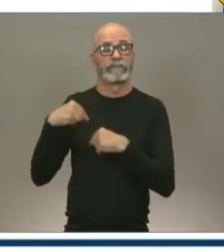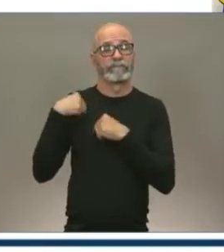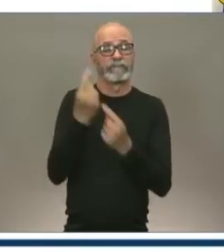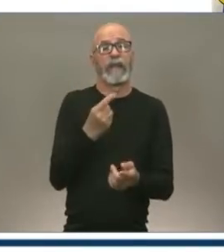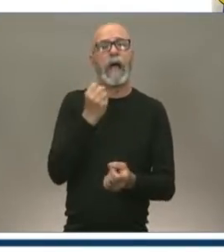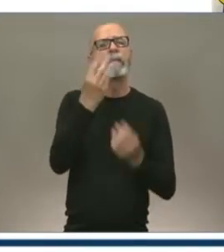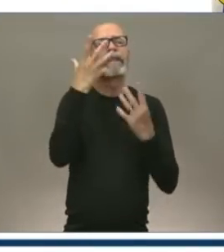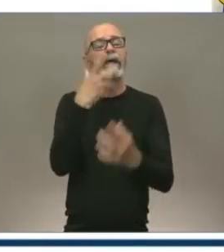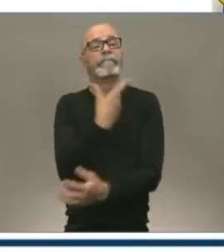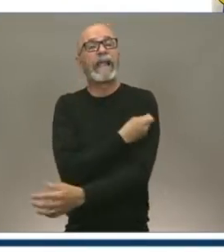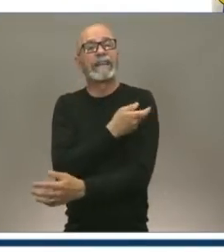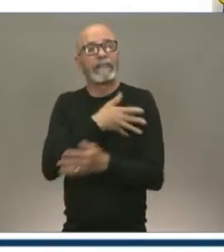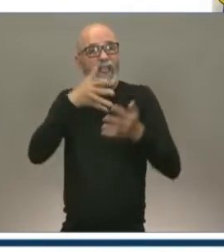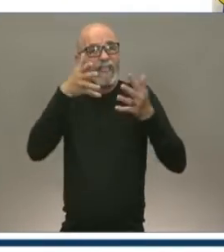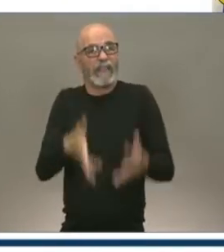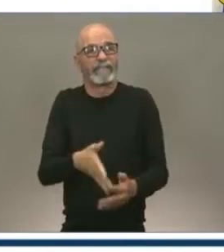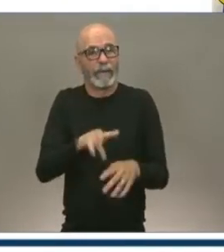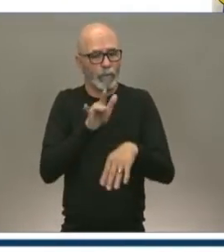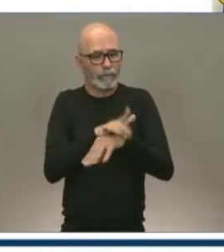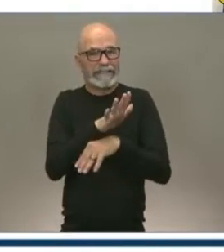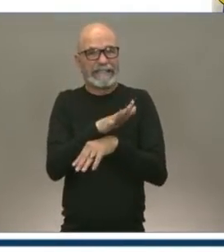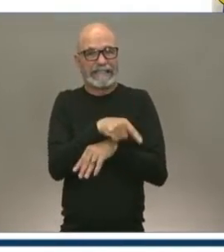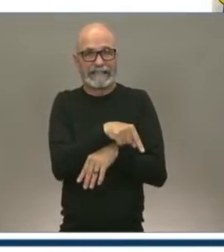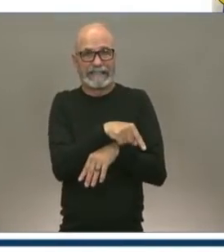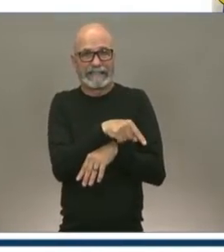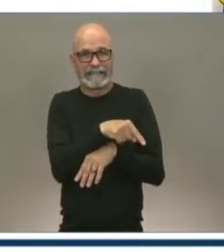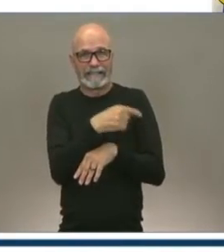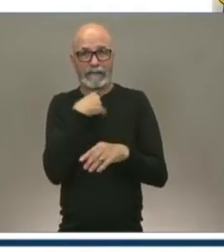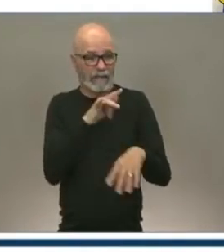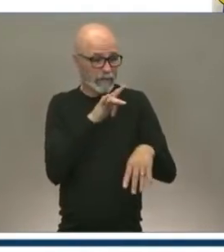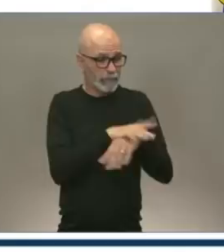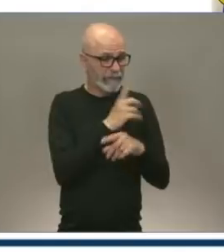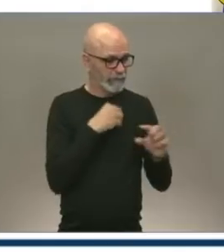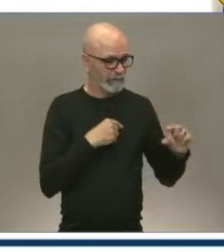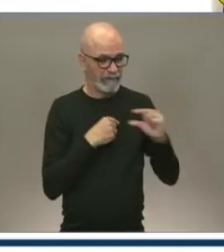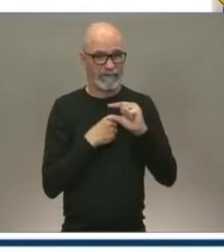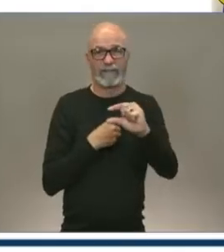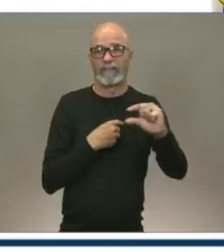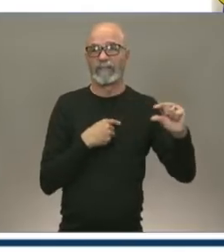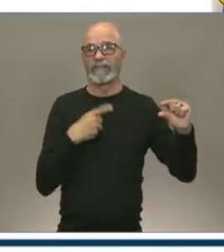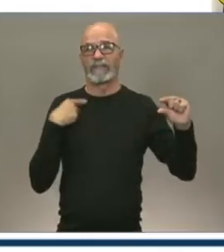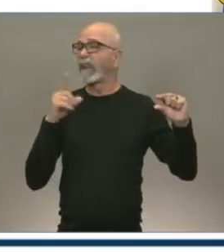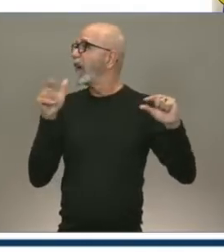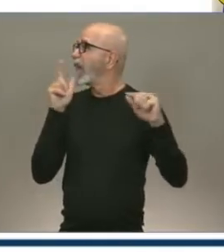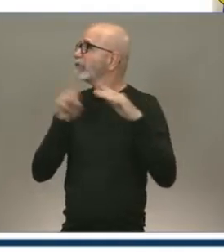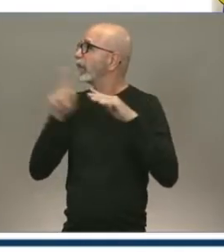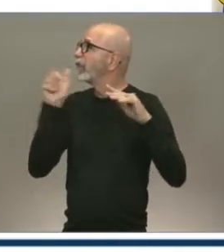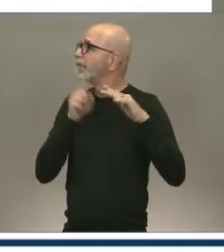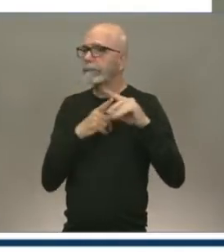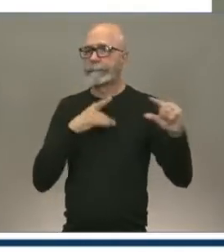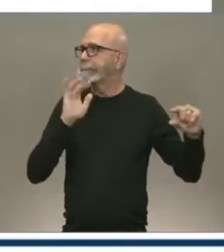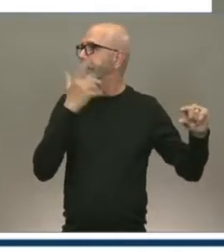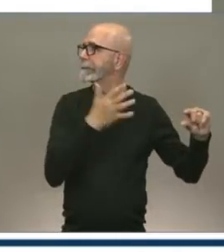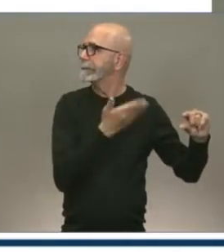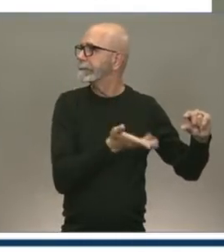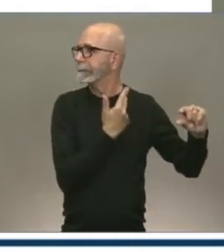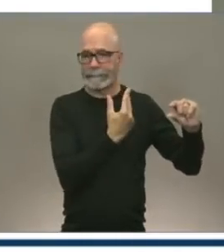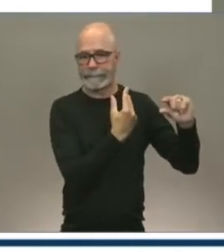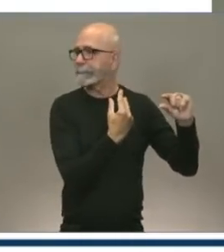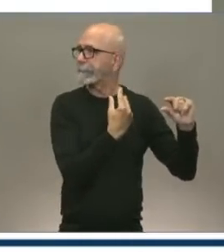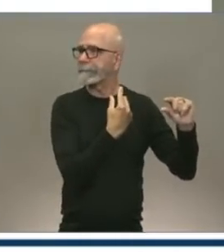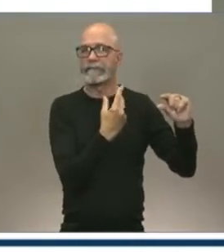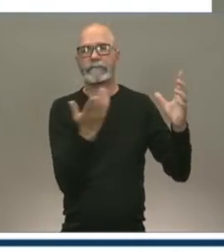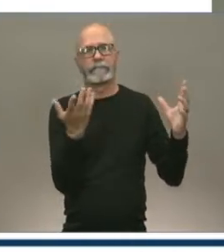if at the end of the day there are extra vaccines due to appointment no-shows? Yeah, well, last time we looked, I don't have the latest number, but